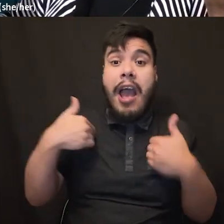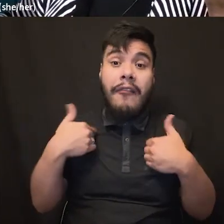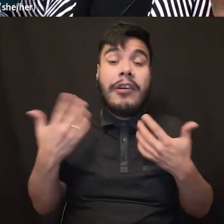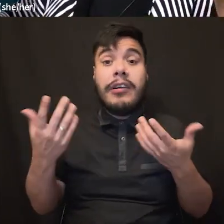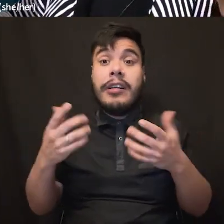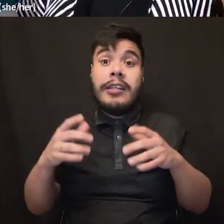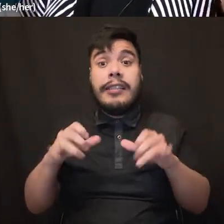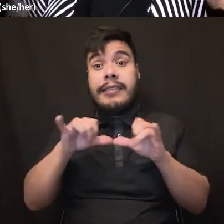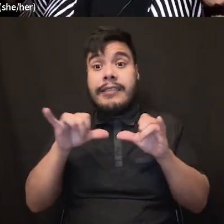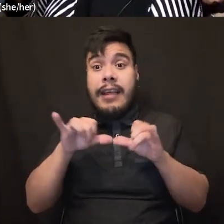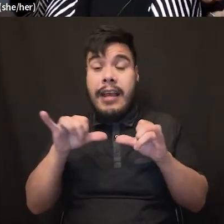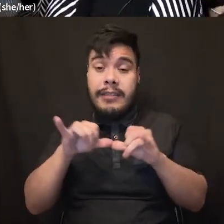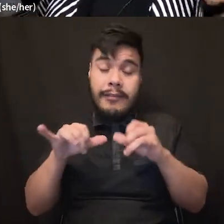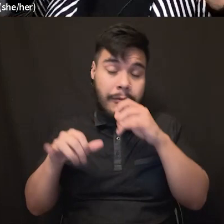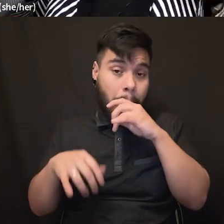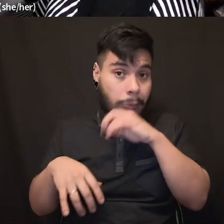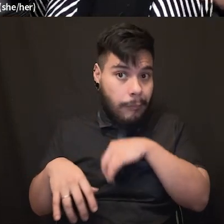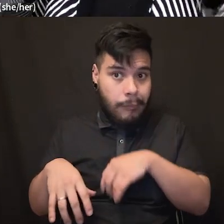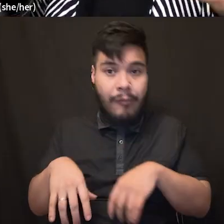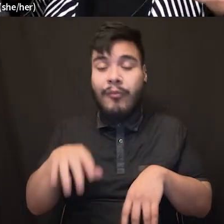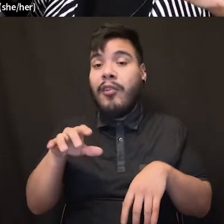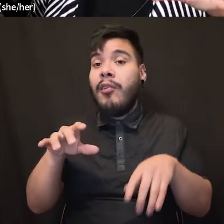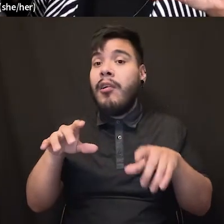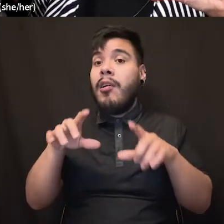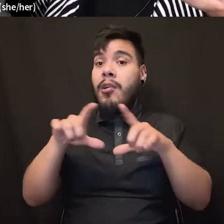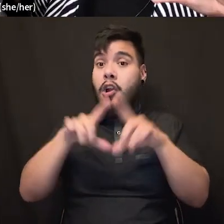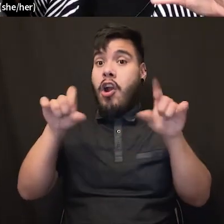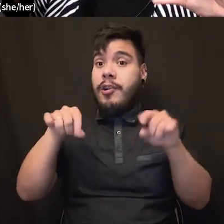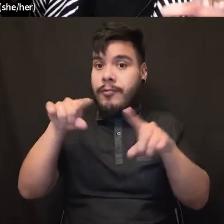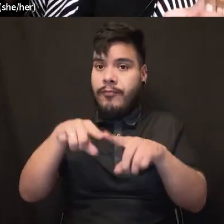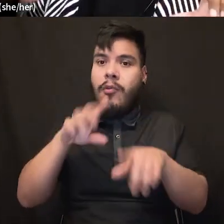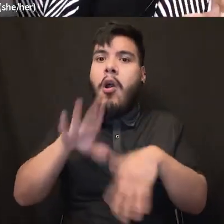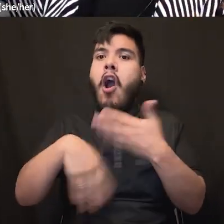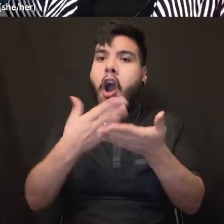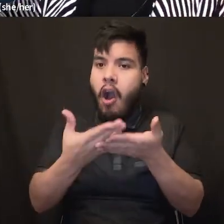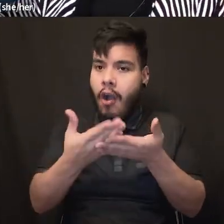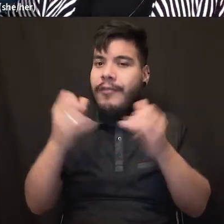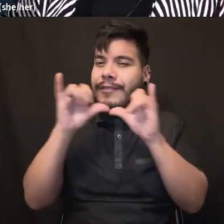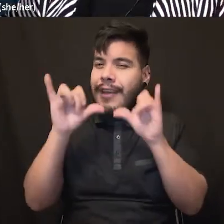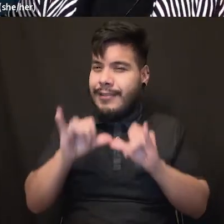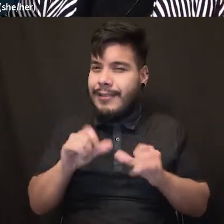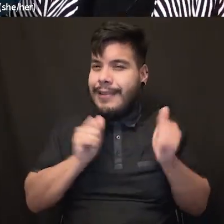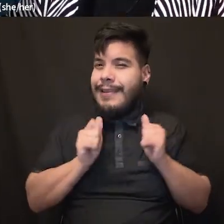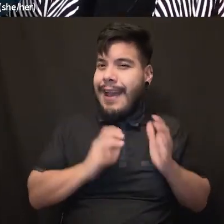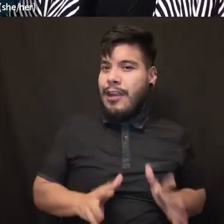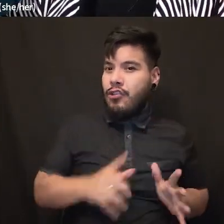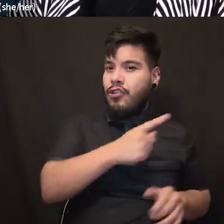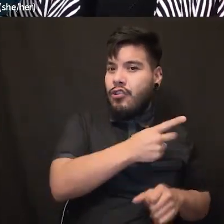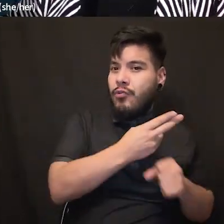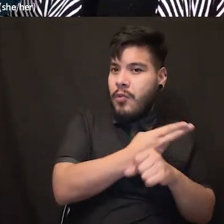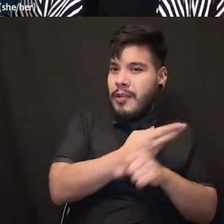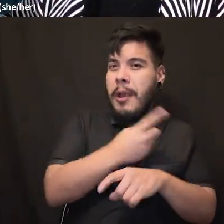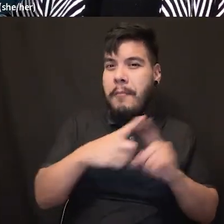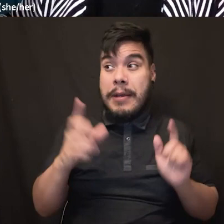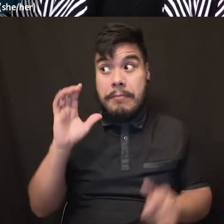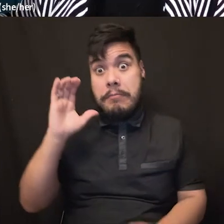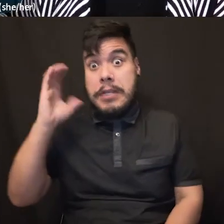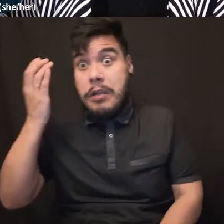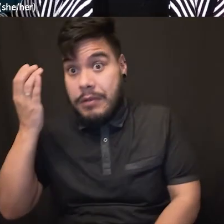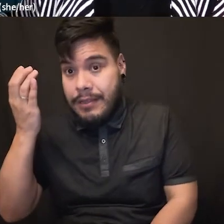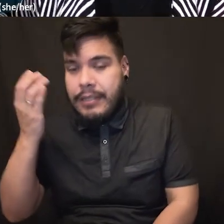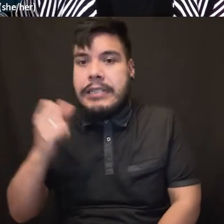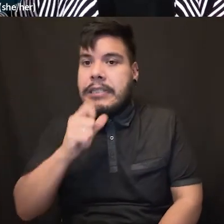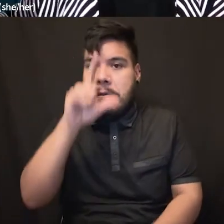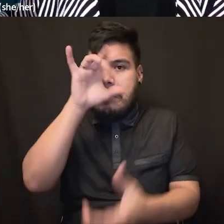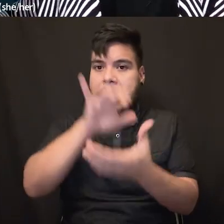card, which tells you all the sizes that the actor wears. But they apparently didn't believe